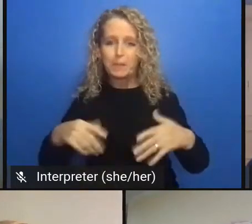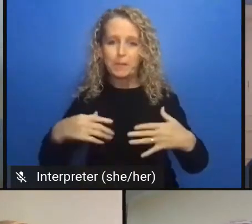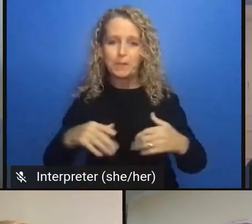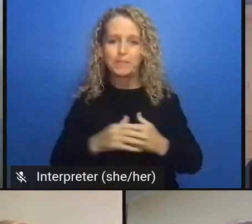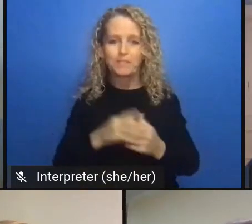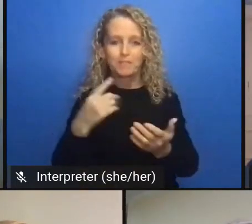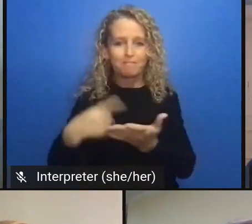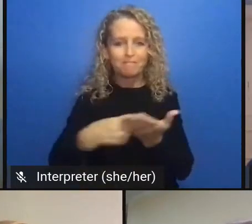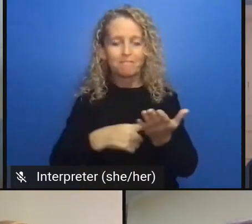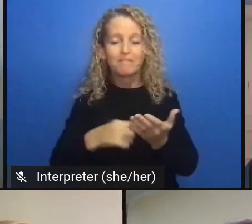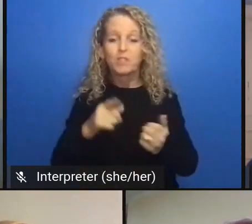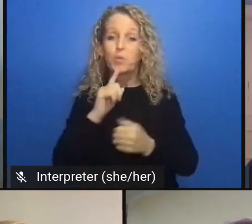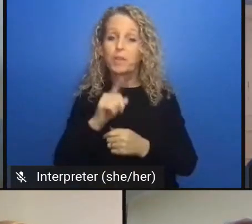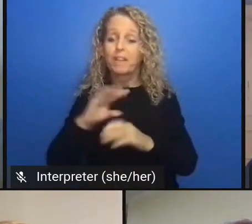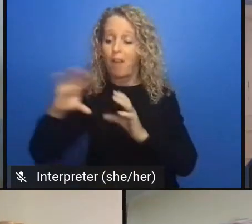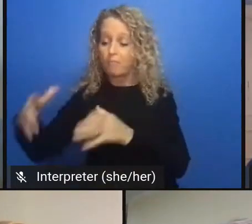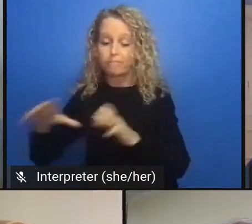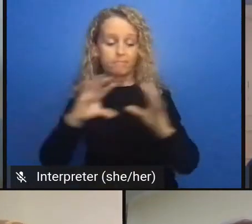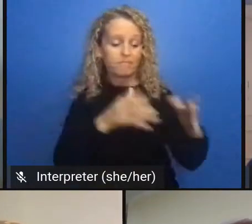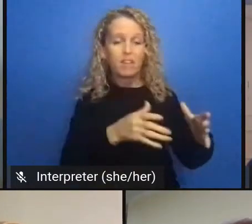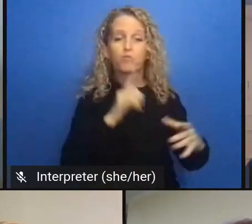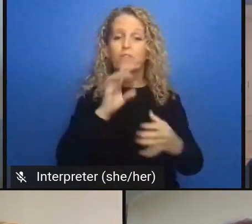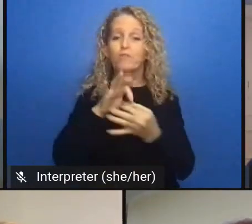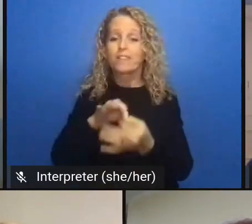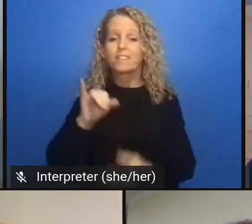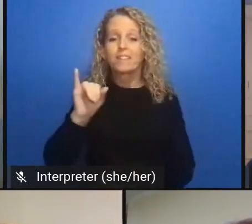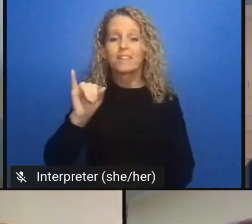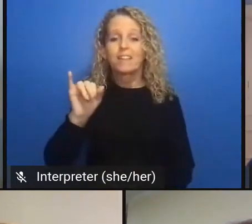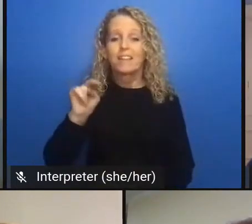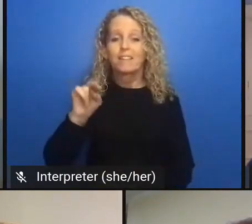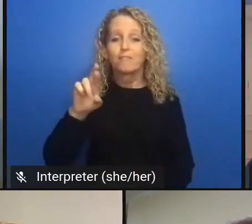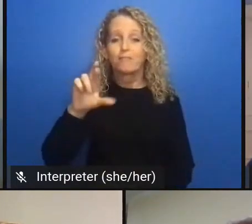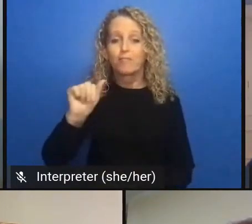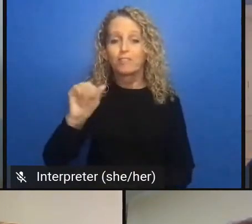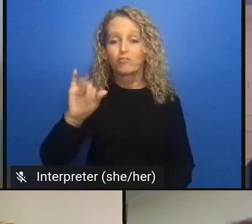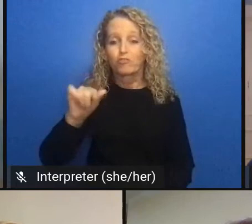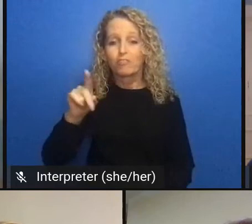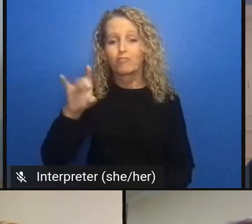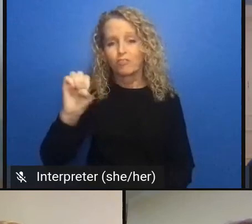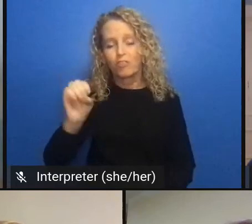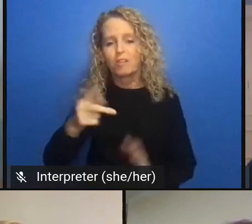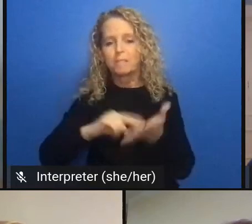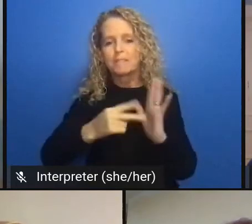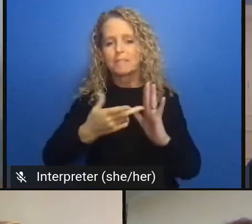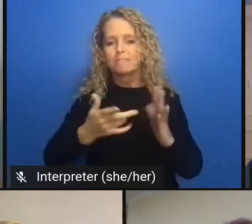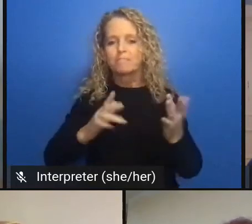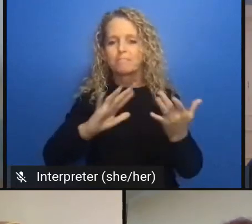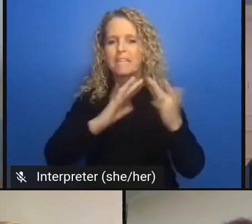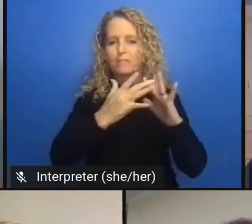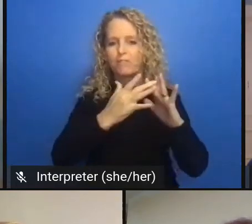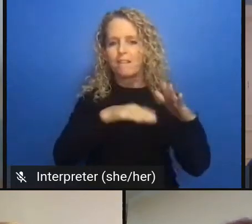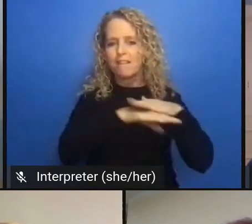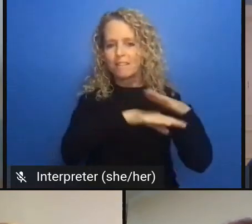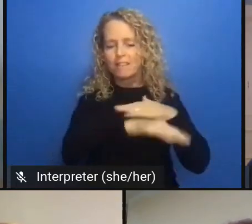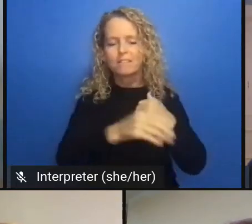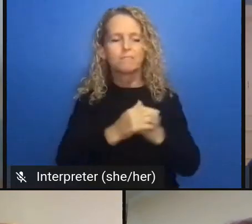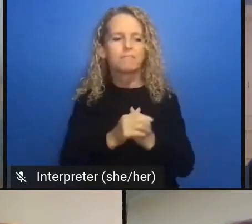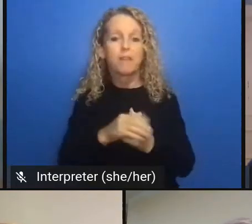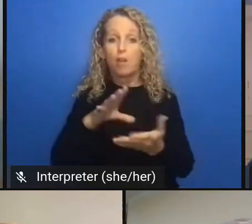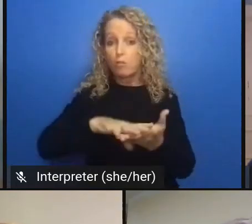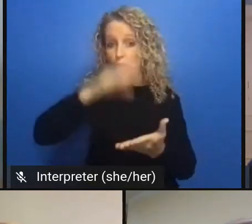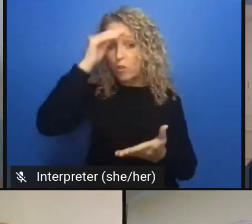of infrastructure, so internet access. It's a question of learning resources, as Diane mentioned, and it's a question